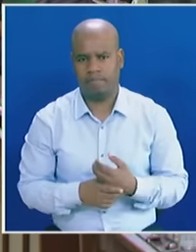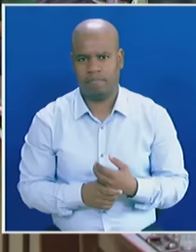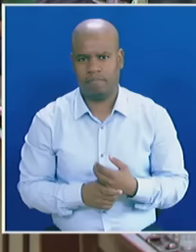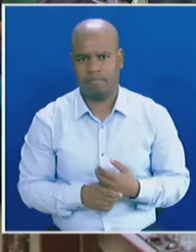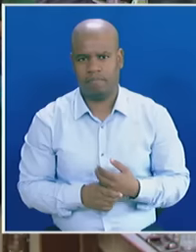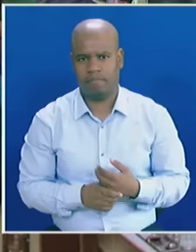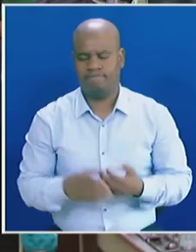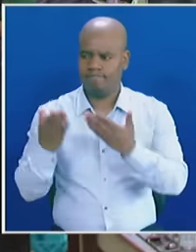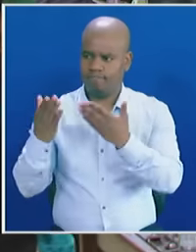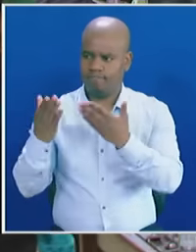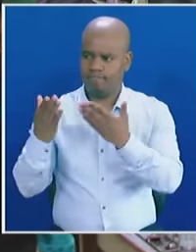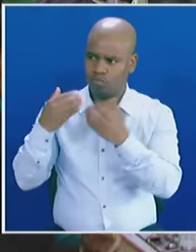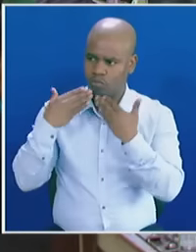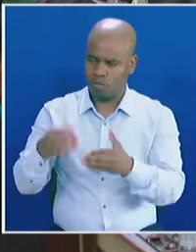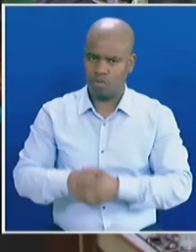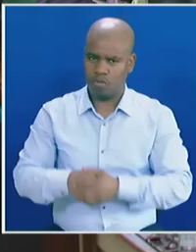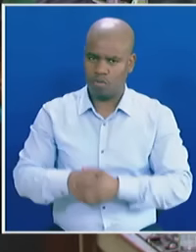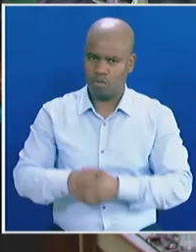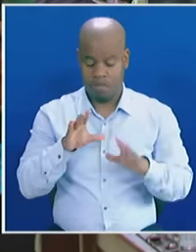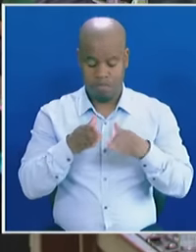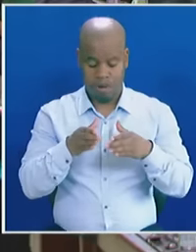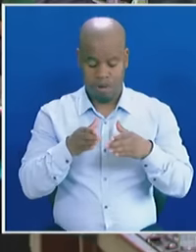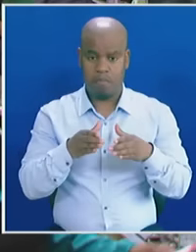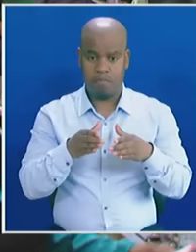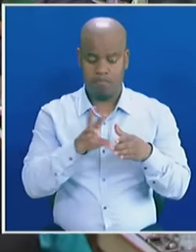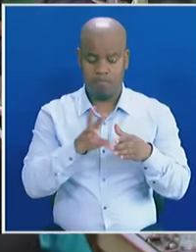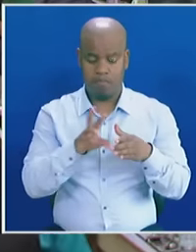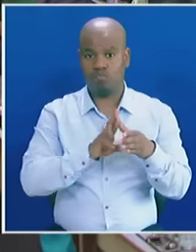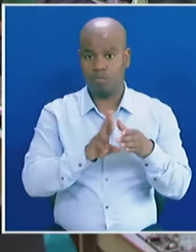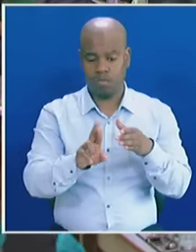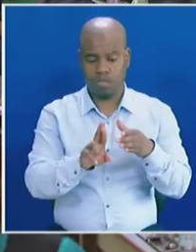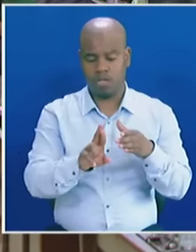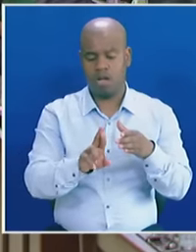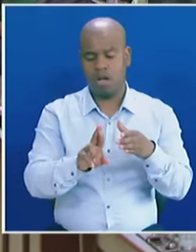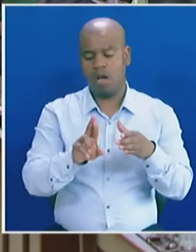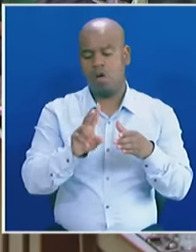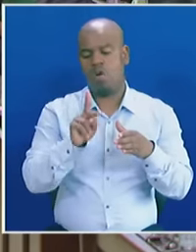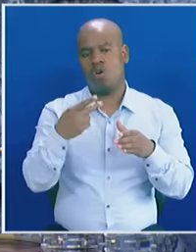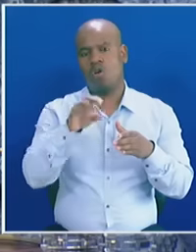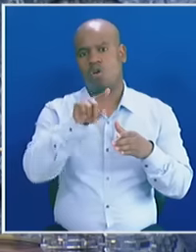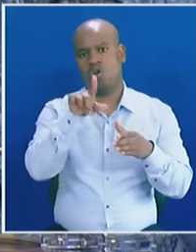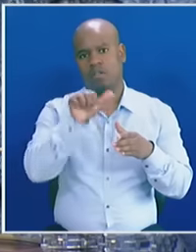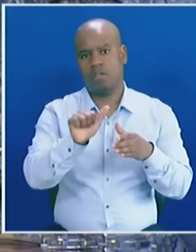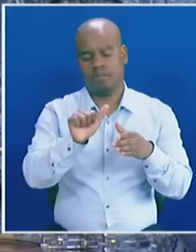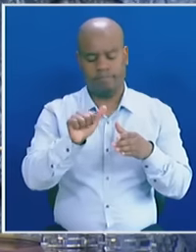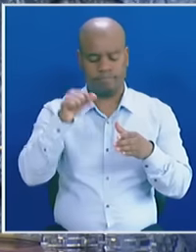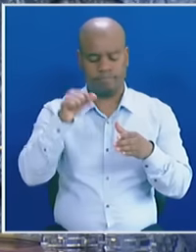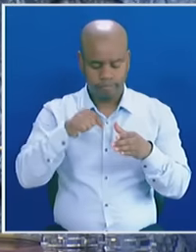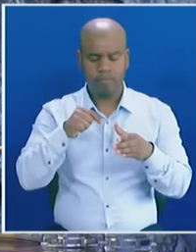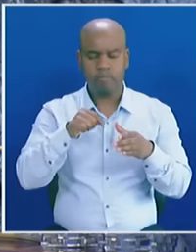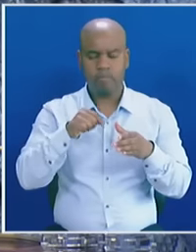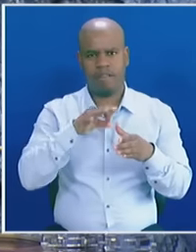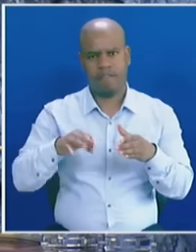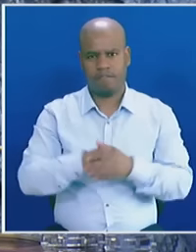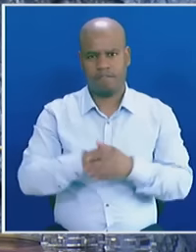House Chair, thanks very much. I stand here on behalf of our member, Honourable Prokosa. The EFF is our last hope for